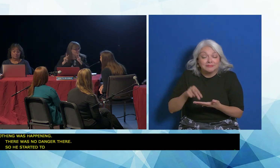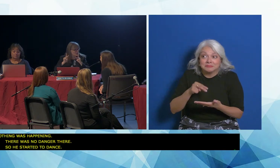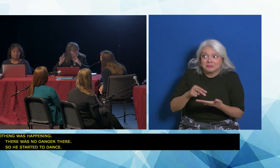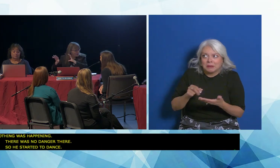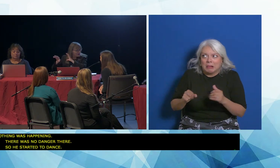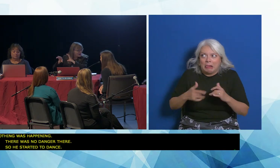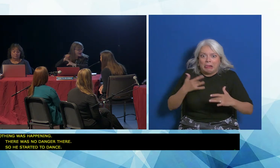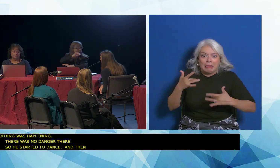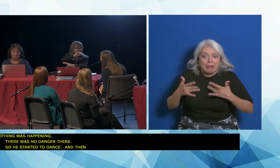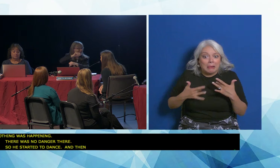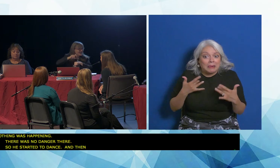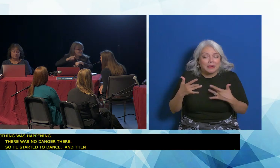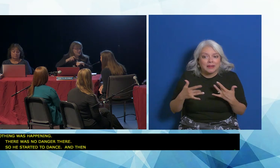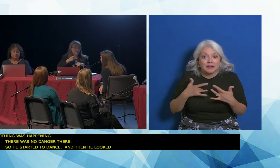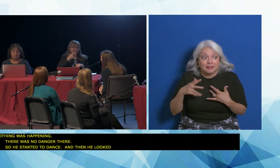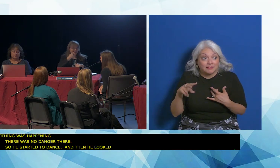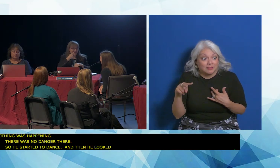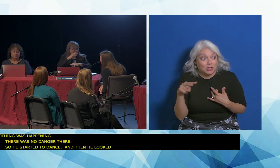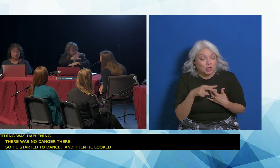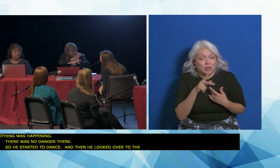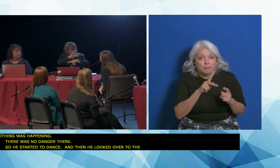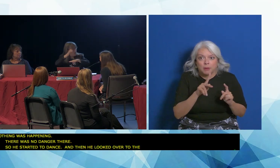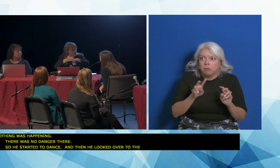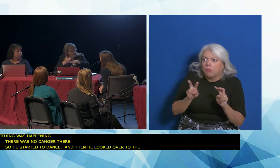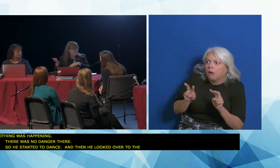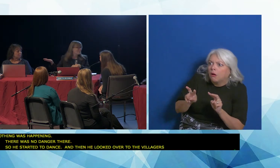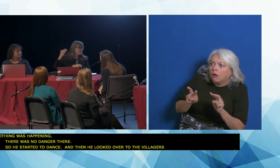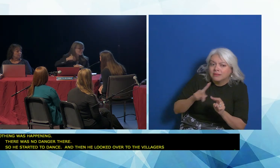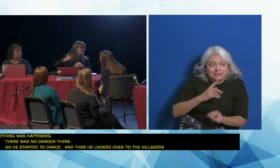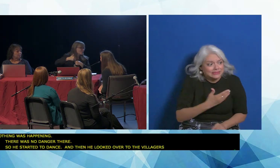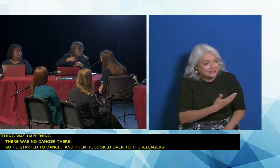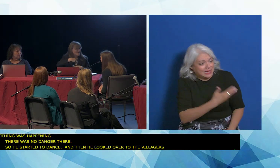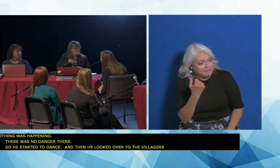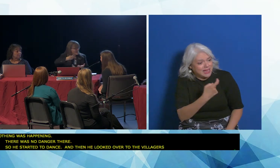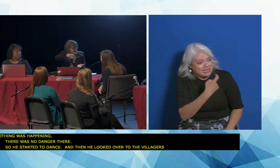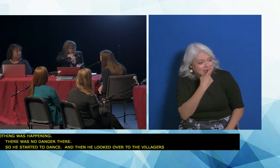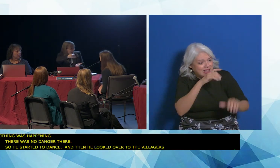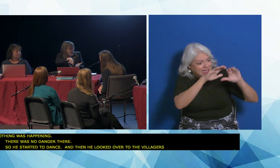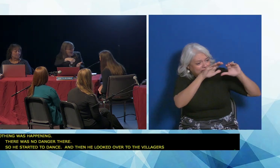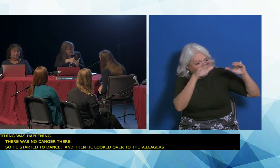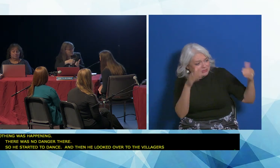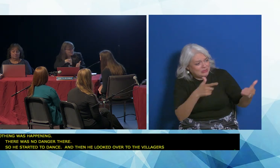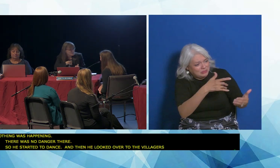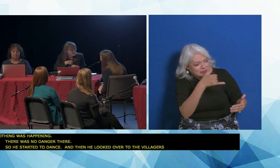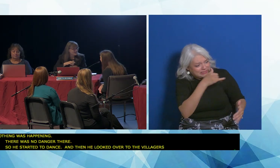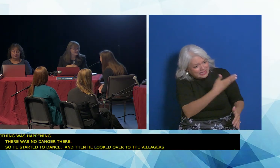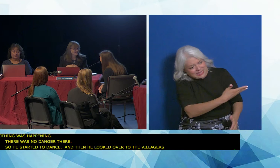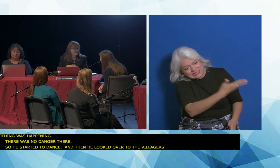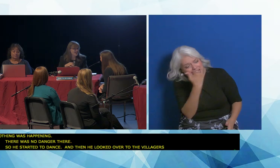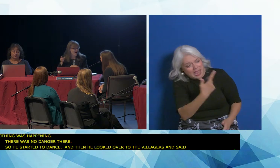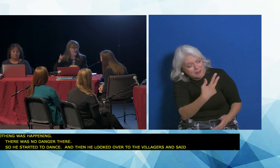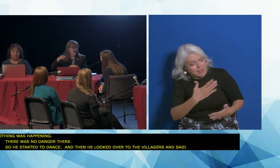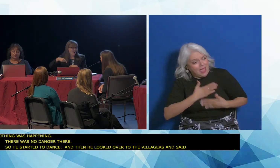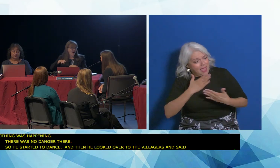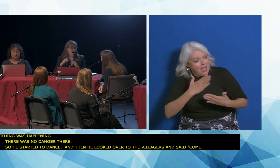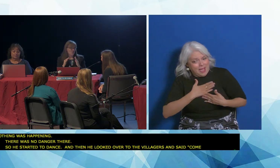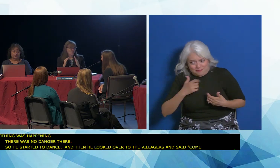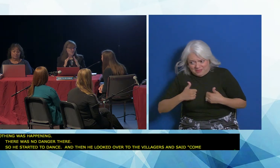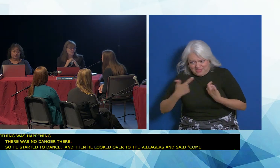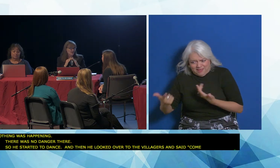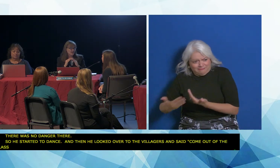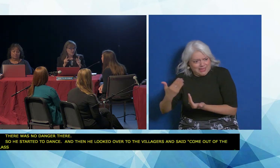he looked over to the villagers and said, "Come out of the glass dome, come join me and dance with